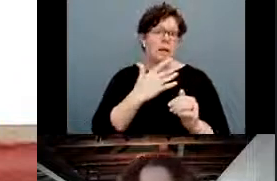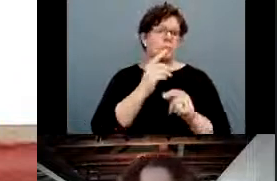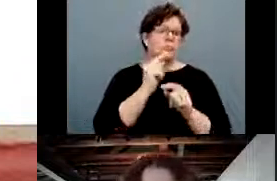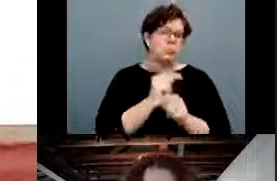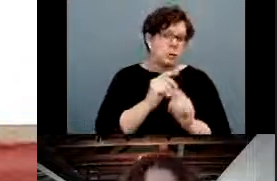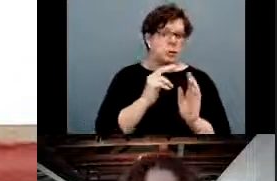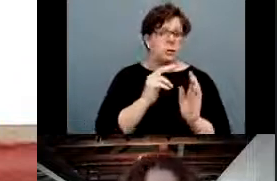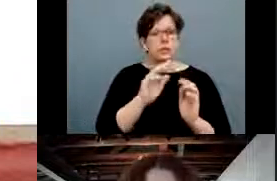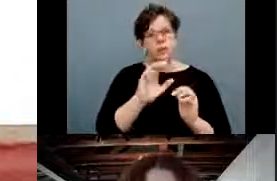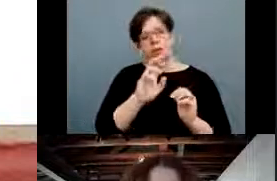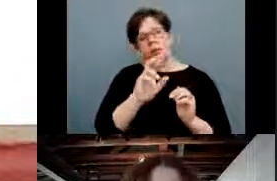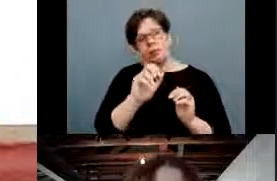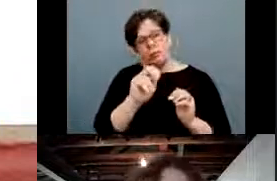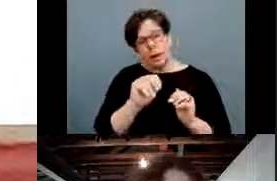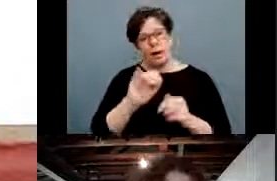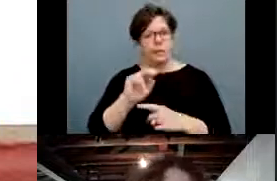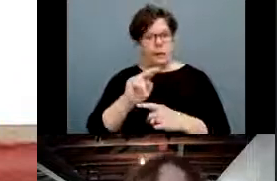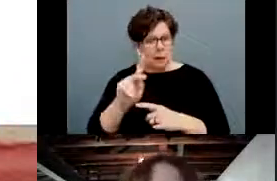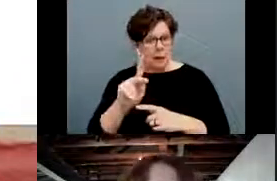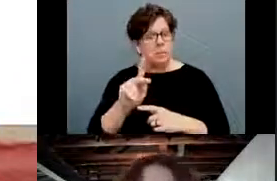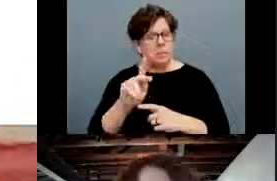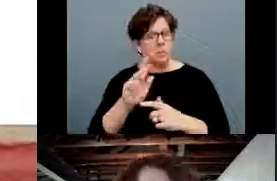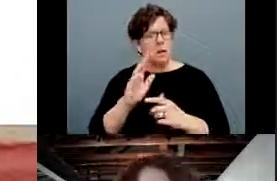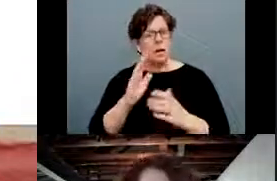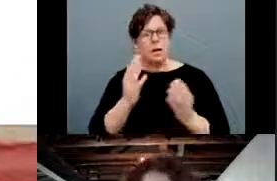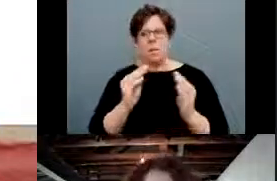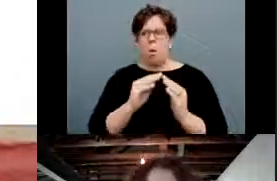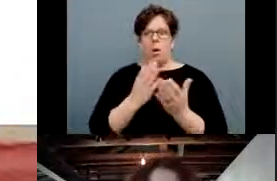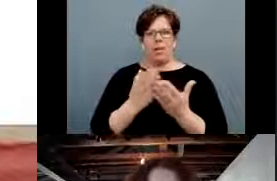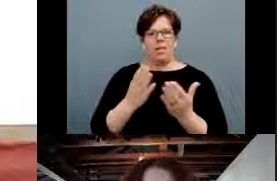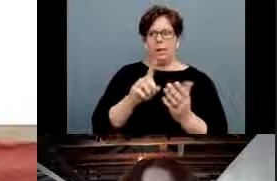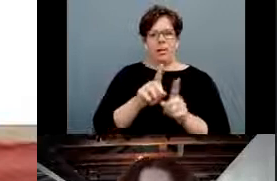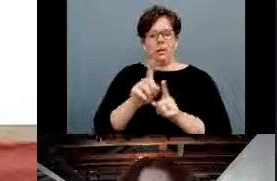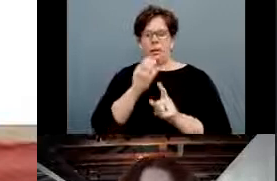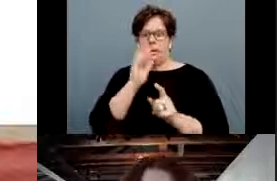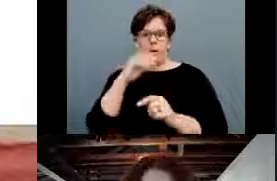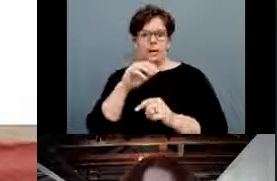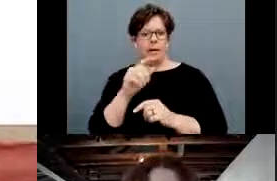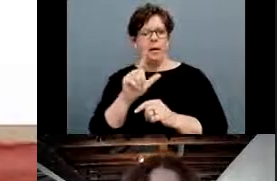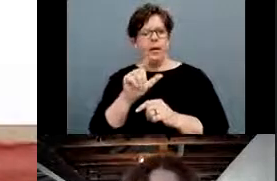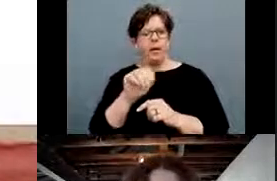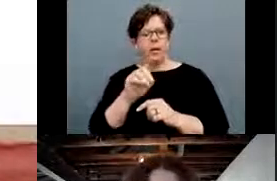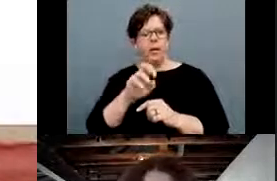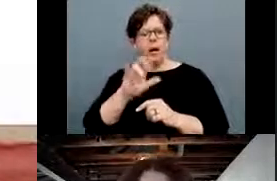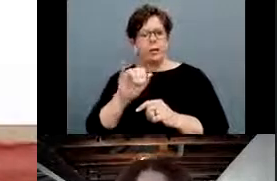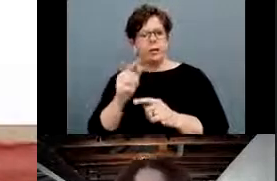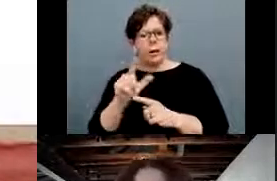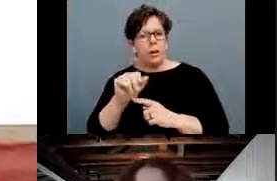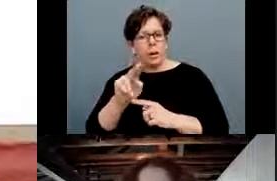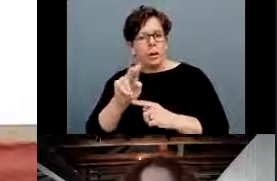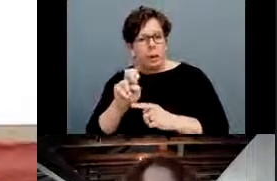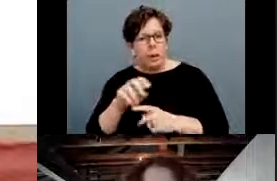as crayons and inks to much more unexpected materials like the laundry bluing we saw earlier, and sometimes